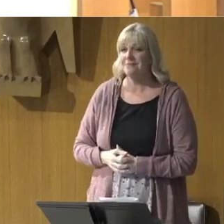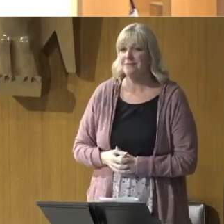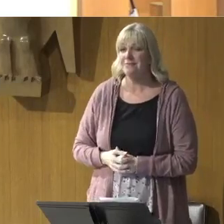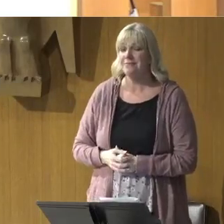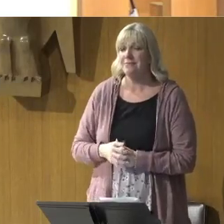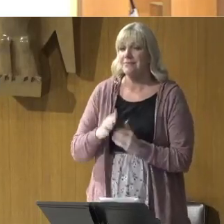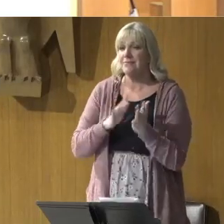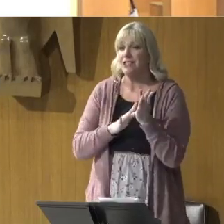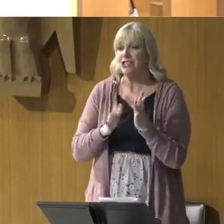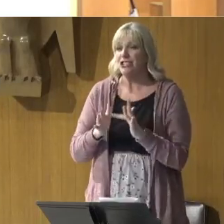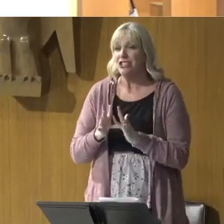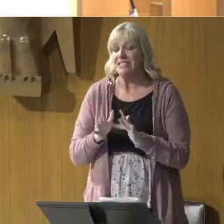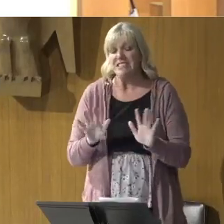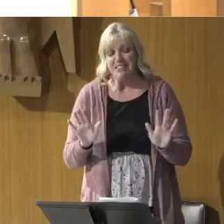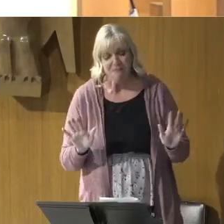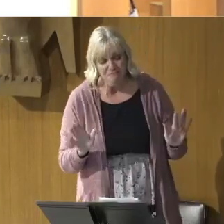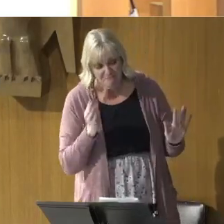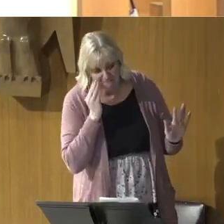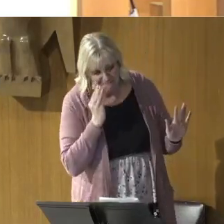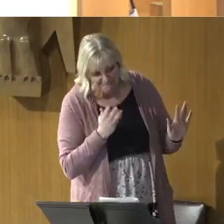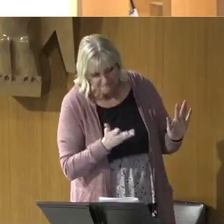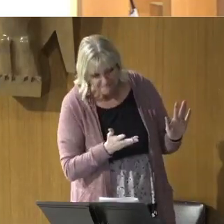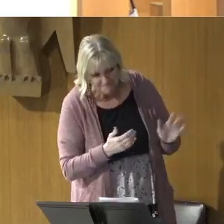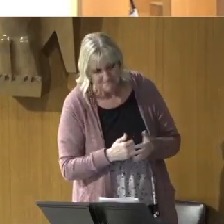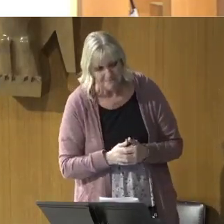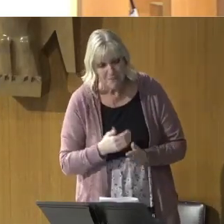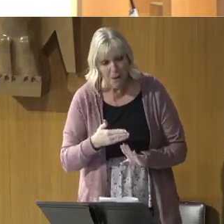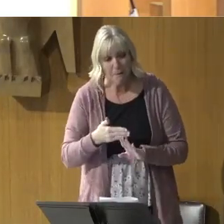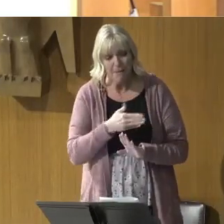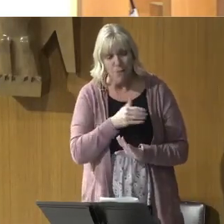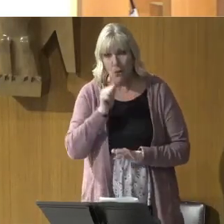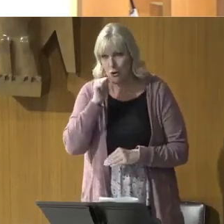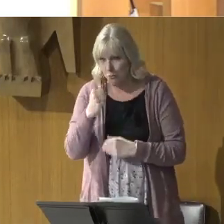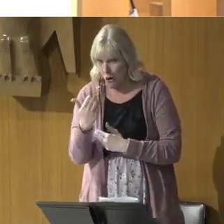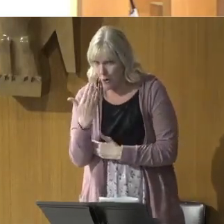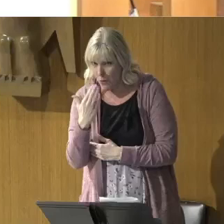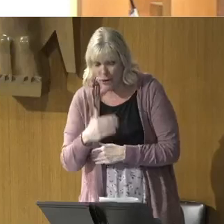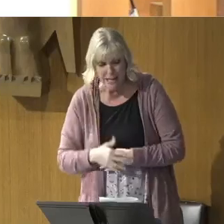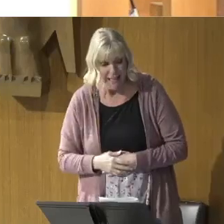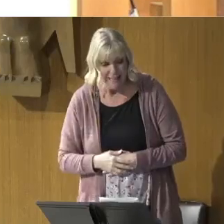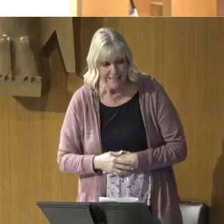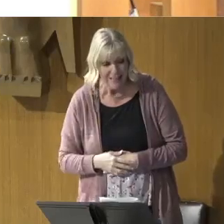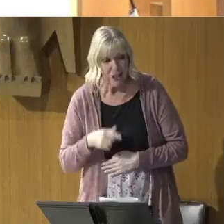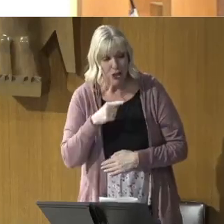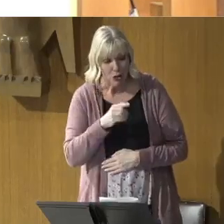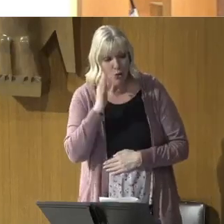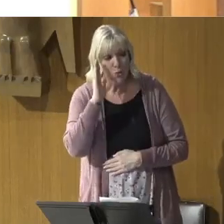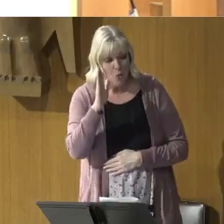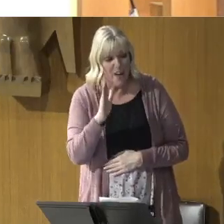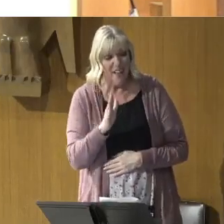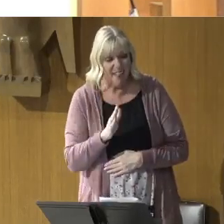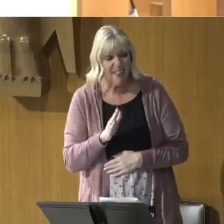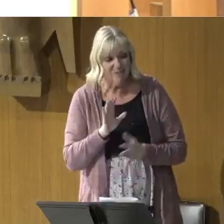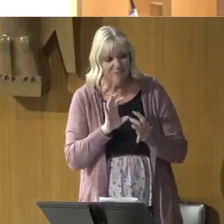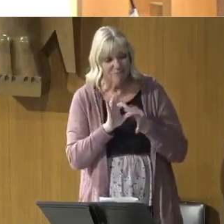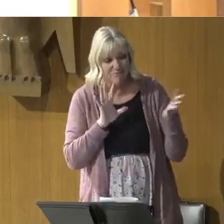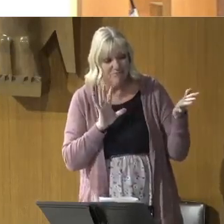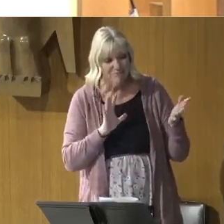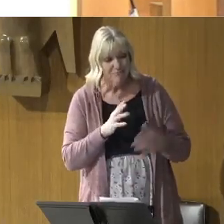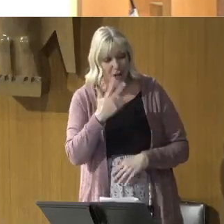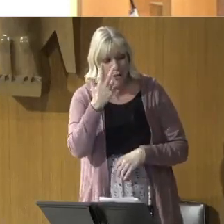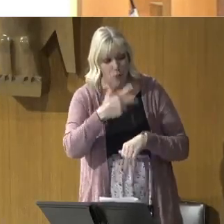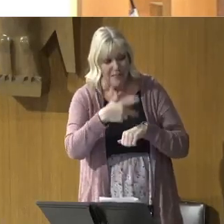Jesus breaks it to Peter that before the rooster crows twice the following morning, Peter will disown him three times.